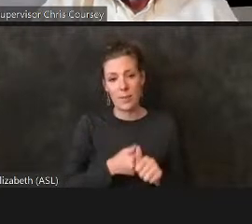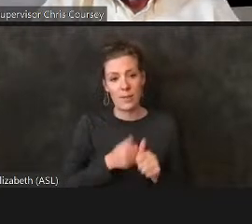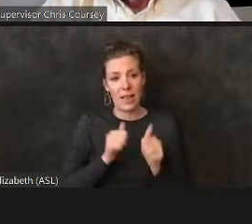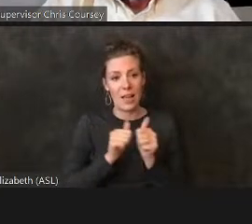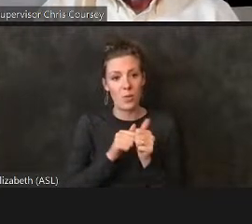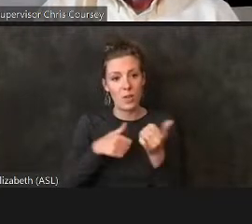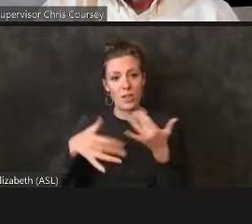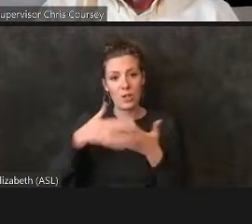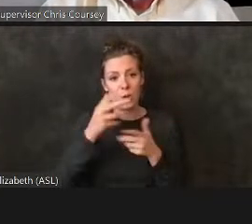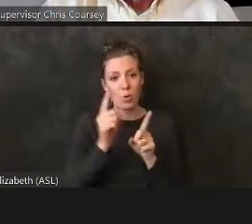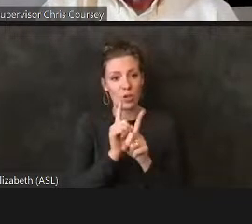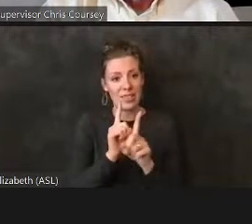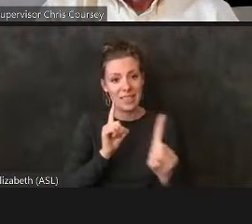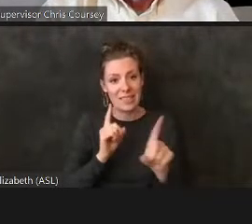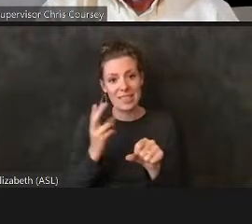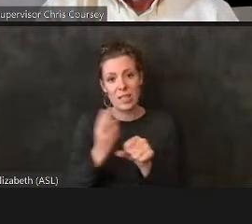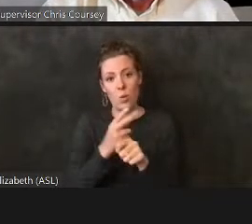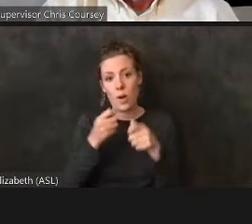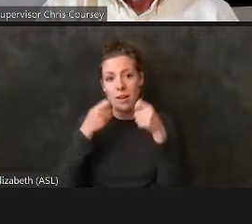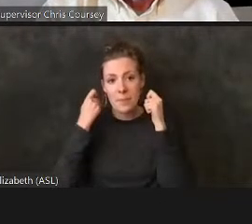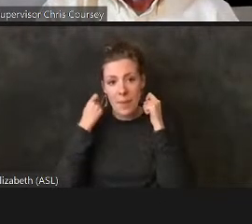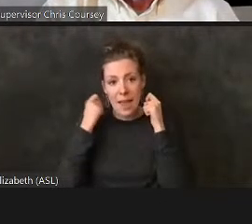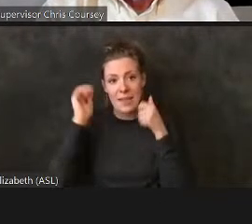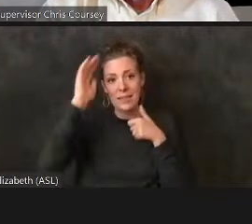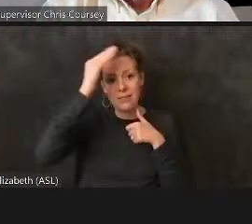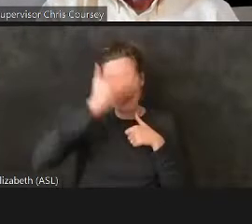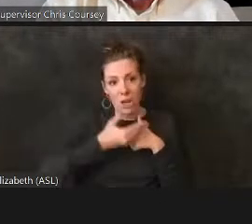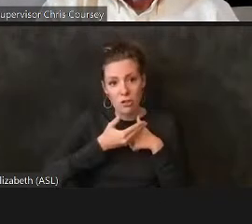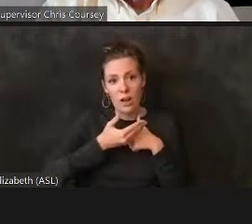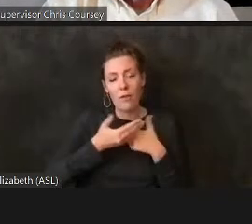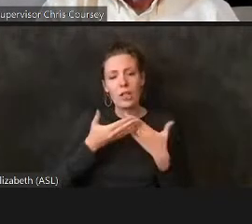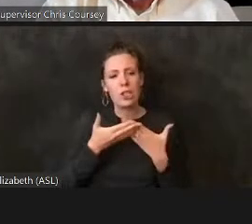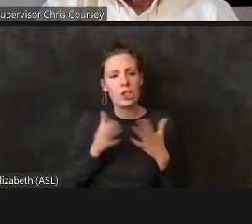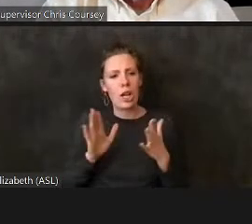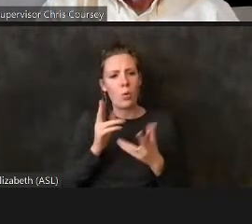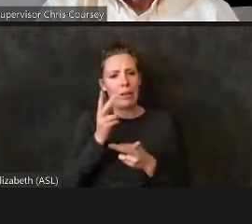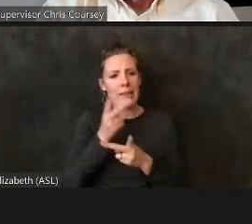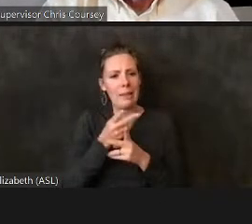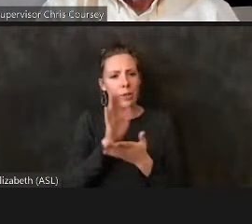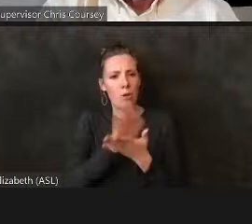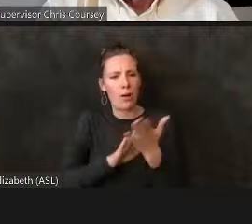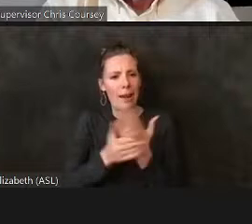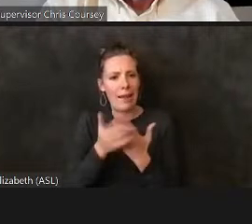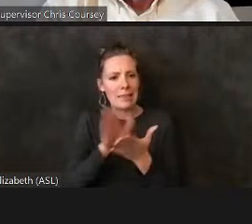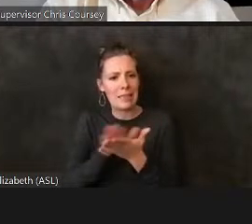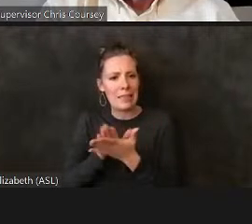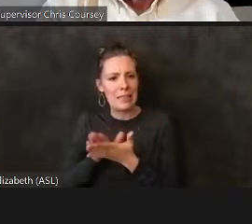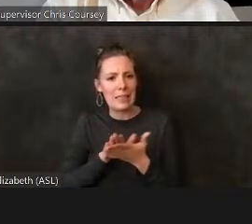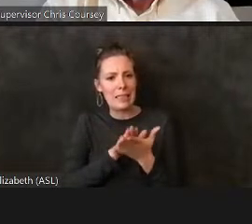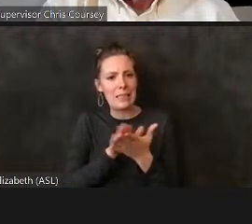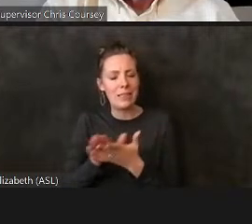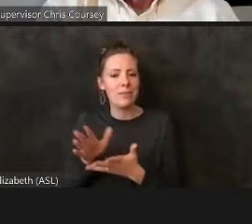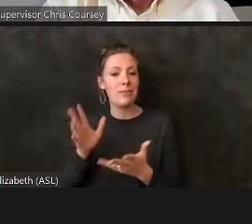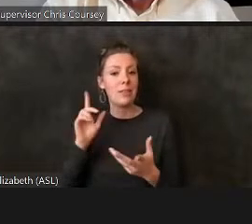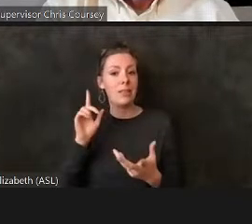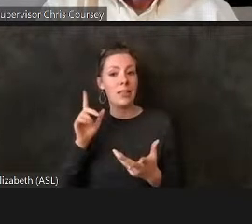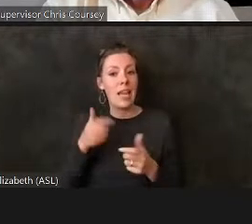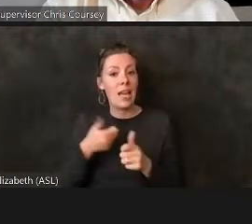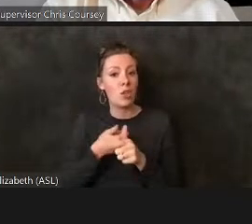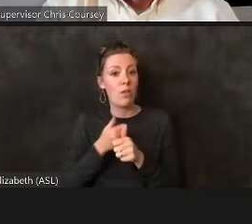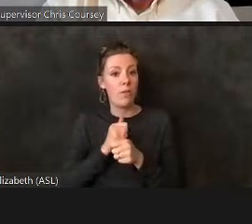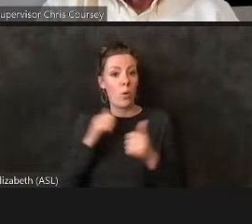social distancing, the wearing of the facial coverings or masks, general hygiene measures, and to avoid gathering